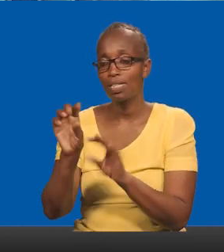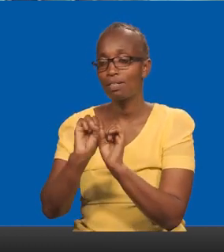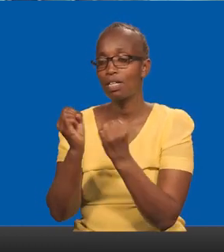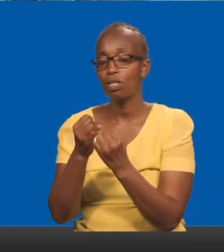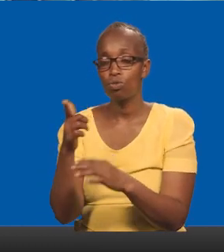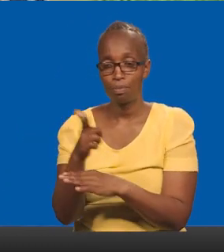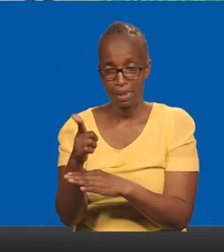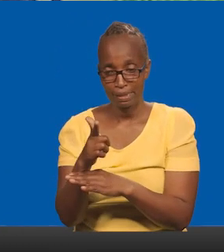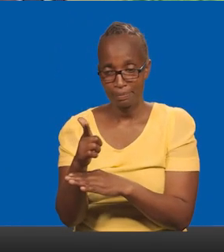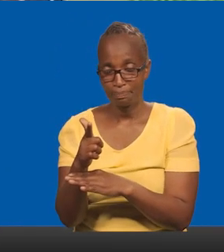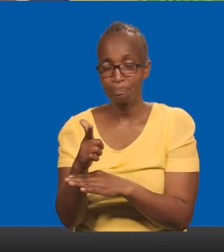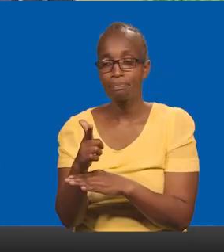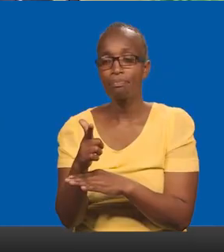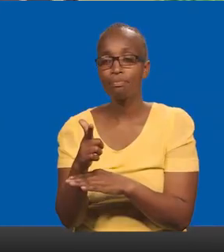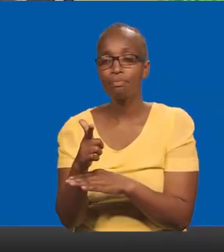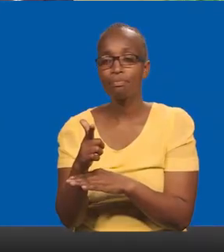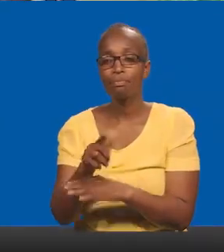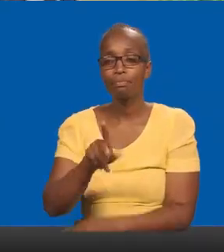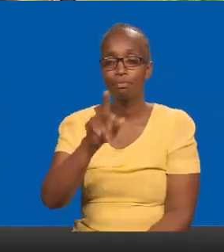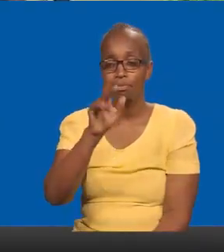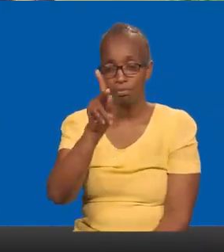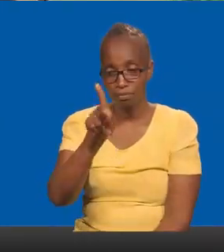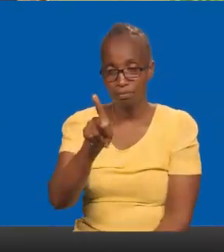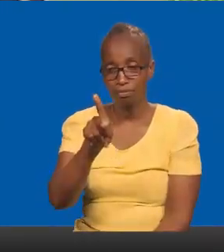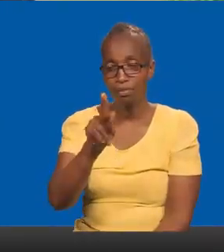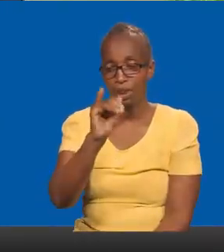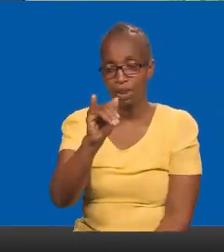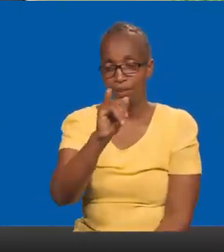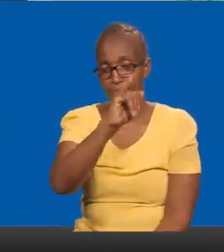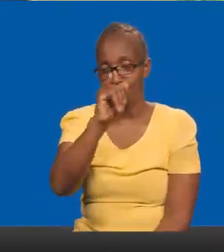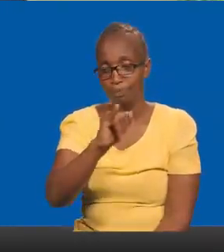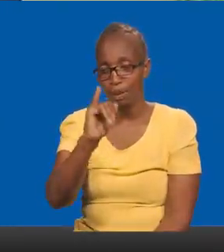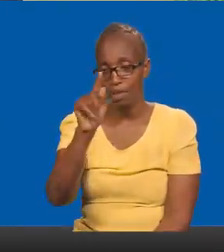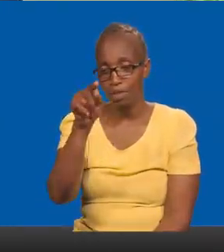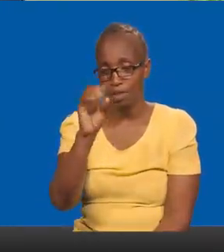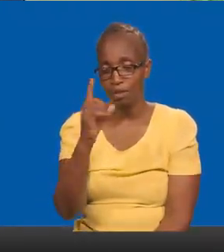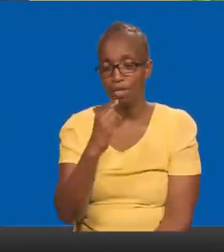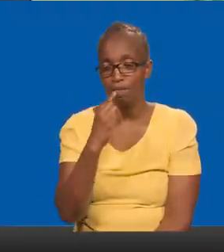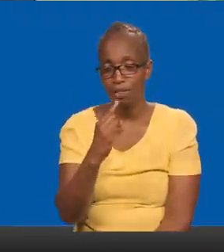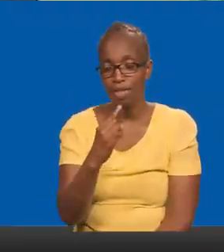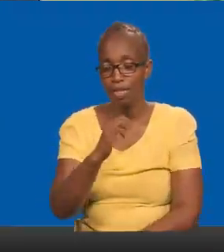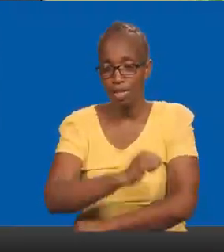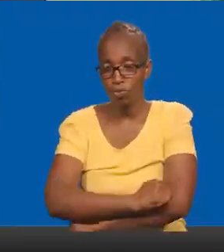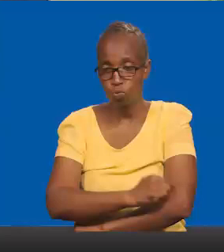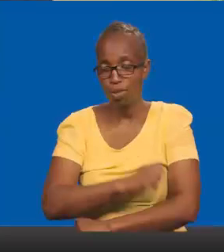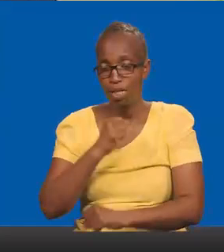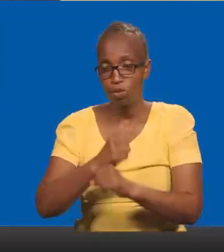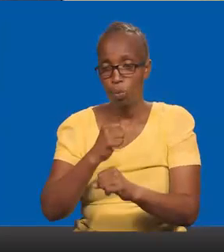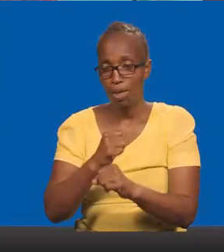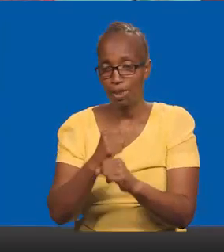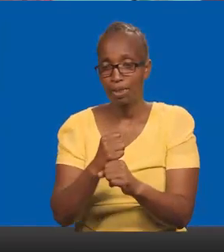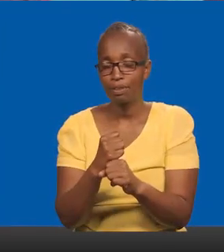the social media. Kupanda wake Padri Kizito Mapera alisema shule hiyo inafanya kazi kwa karibu na jamii katika mpango wa uhifadhi wa